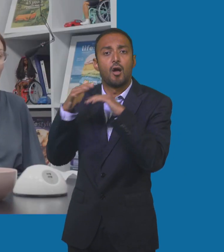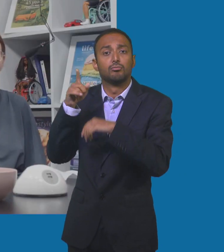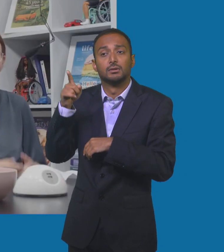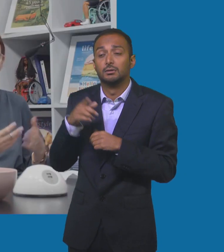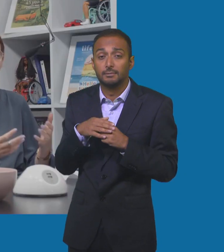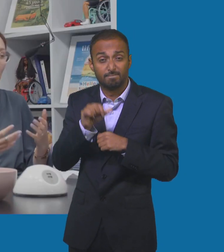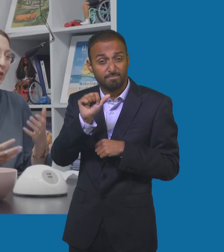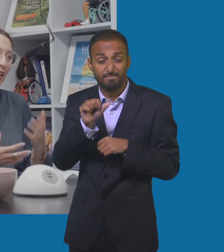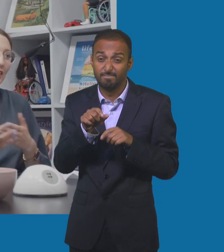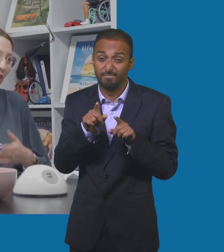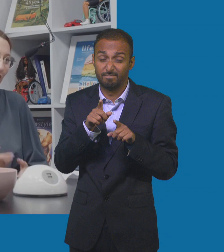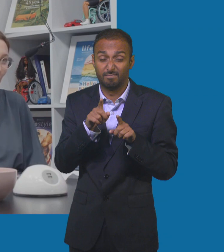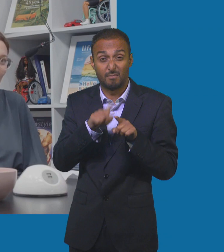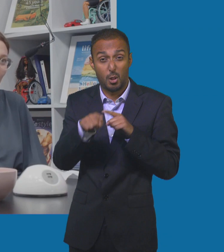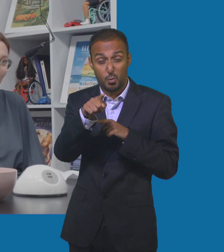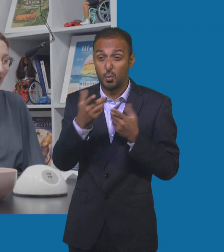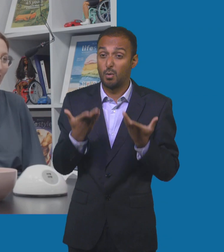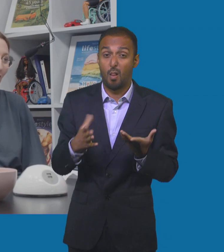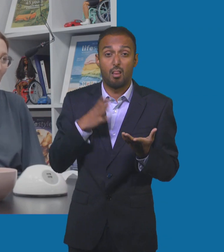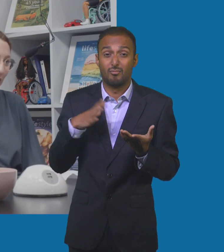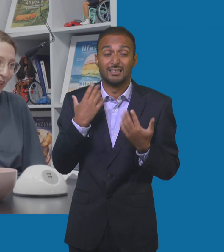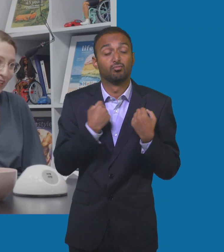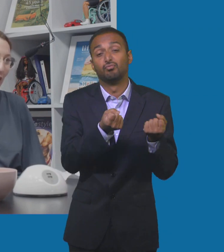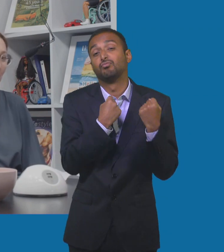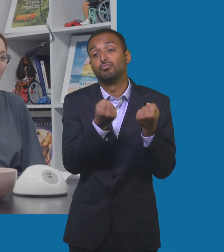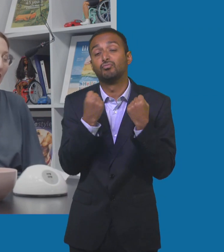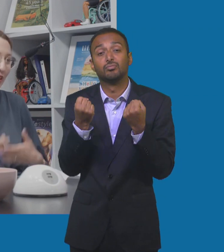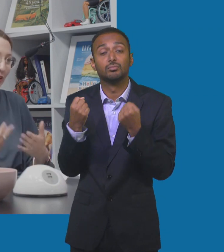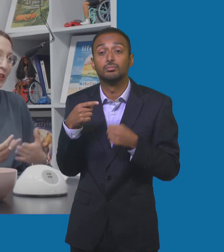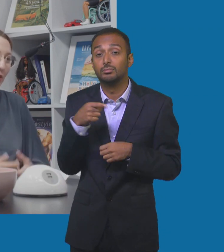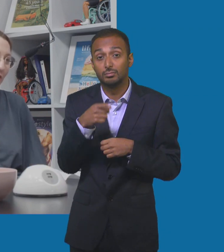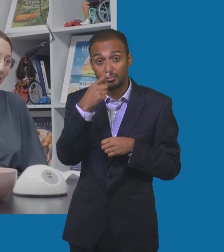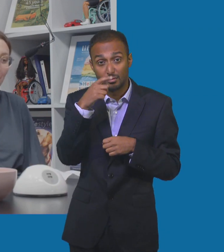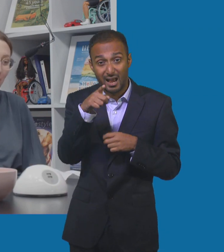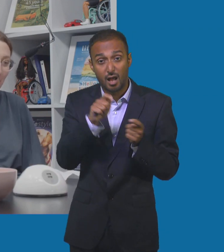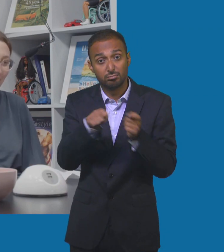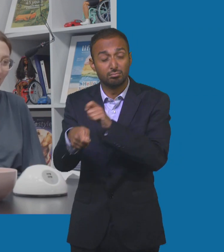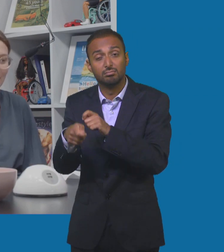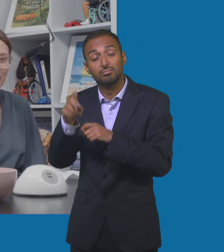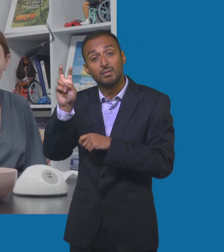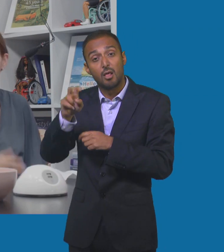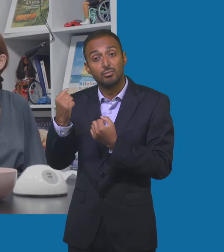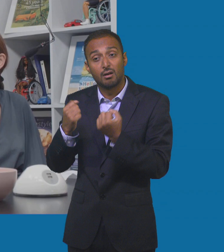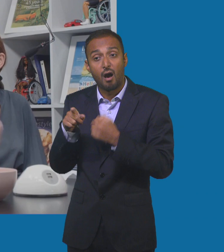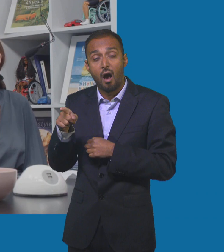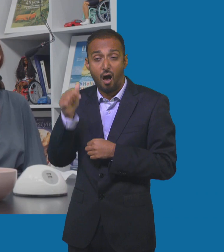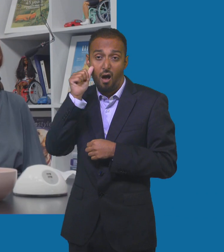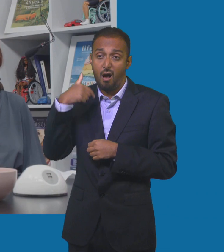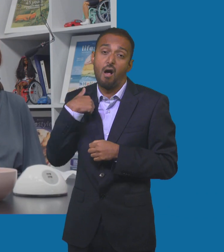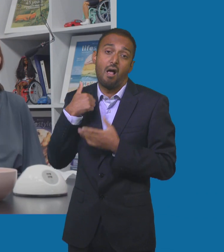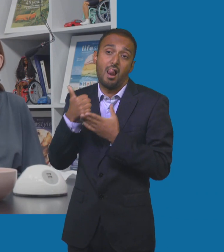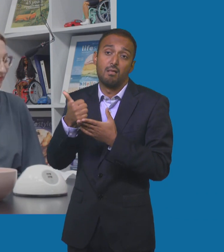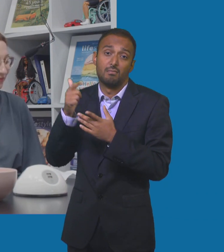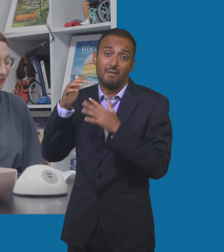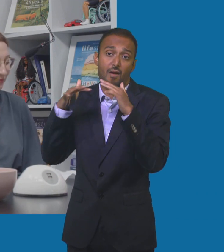driving a vehicle and it's something you already do, making the transition to EVs at the right time, knowing that you're doing your bit for the environment, and also you might have a nicer